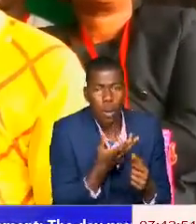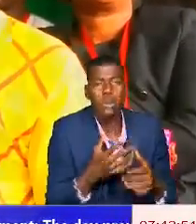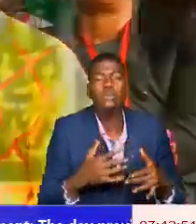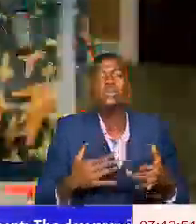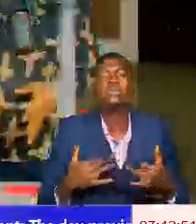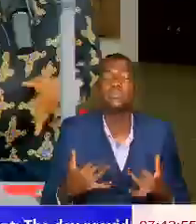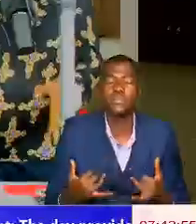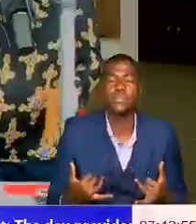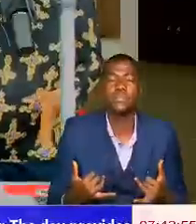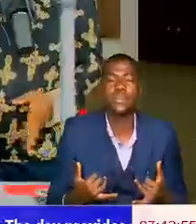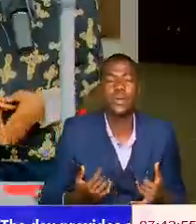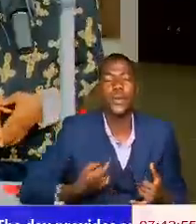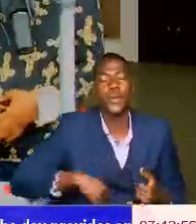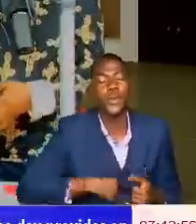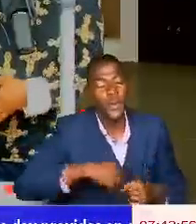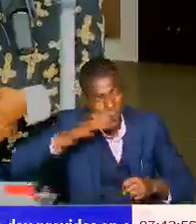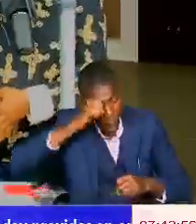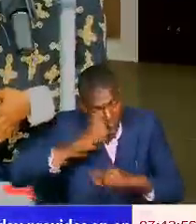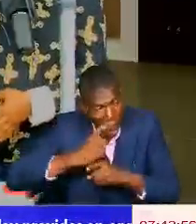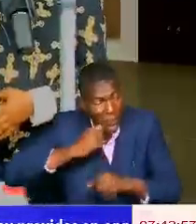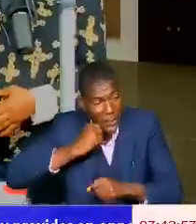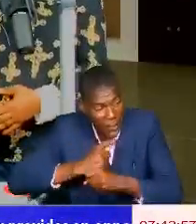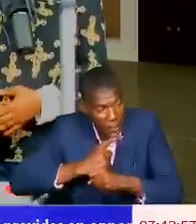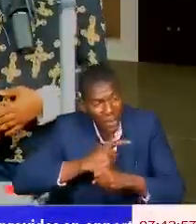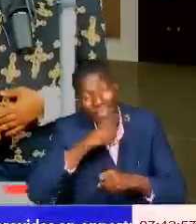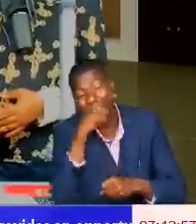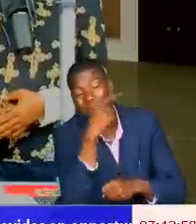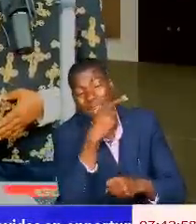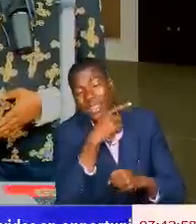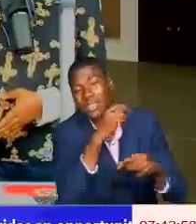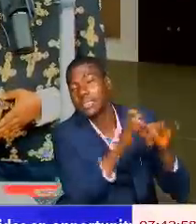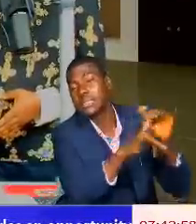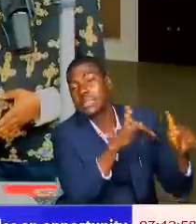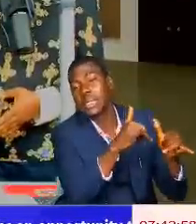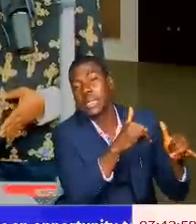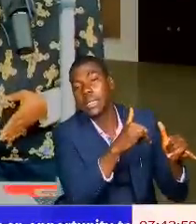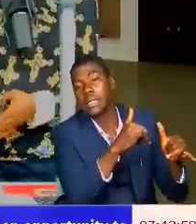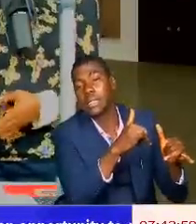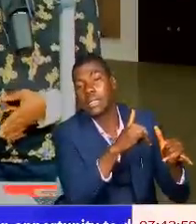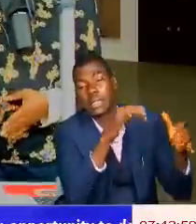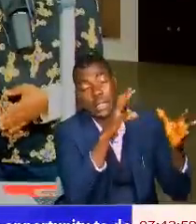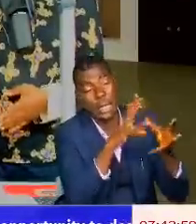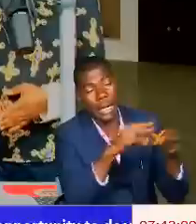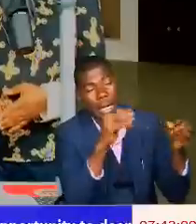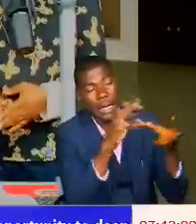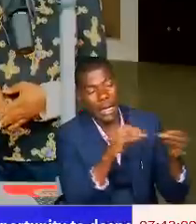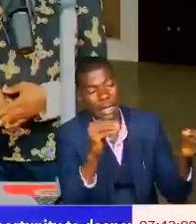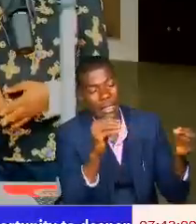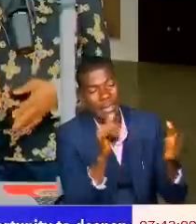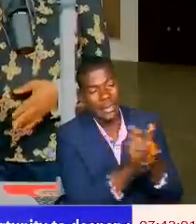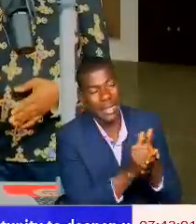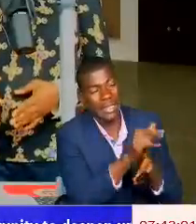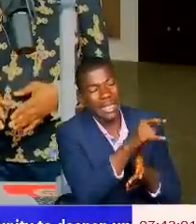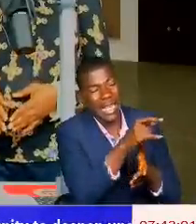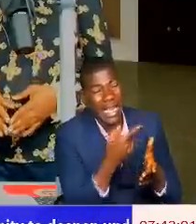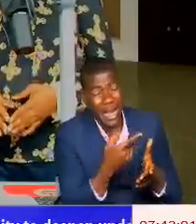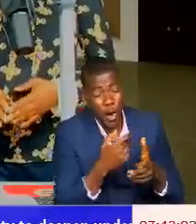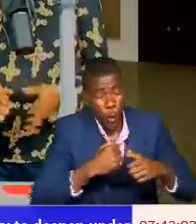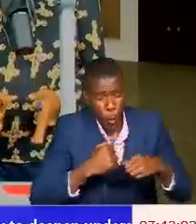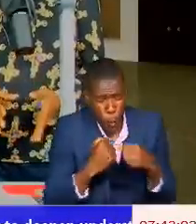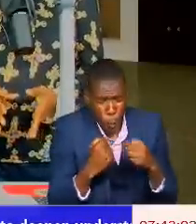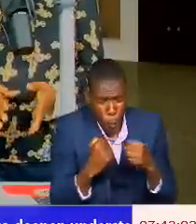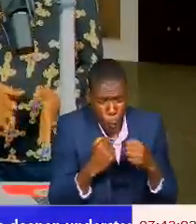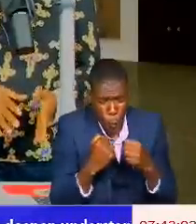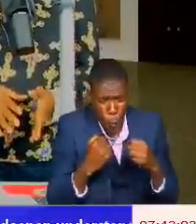say temperature now minus this one. Minus means say then they inside freezer or freezer. Because freezer itself now